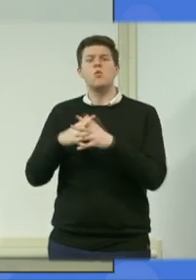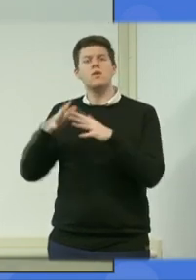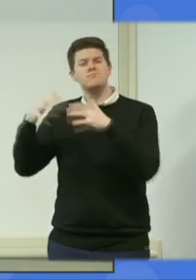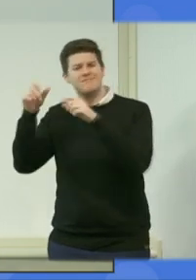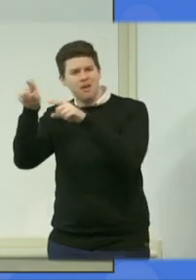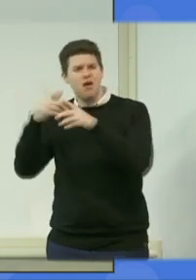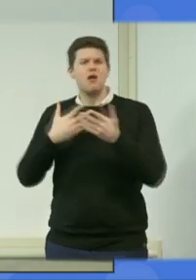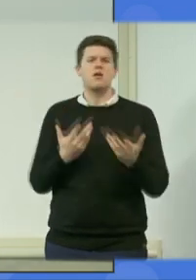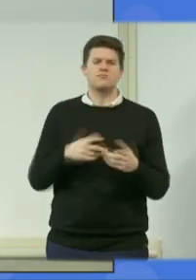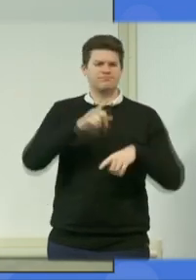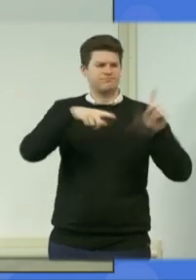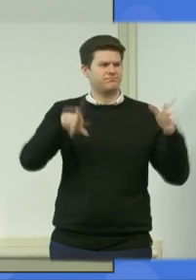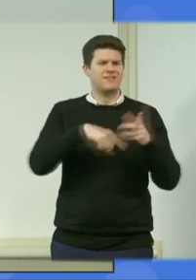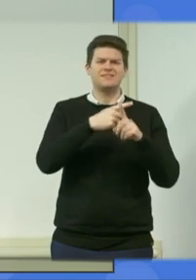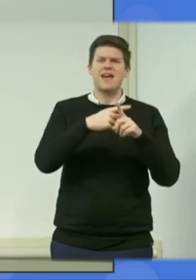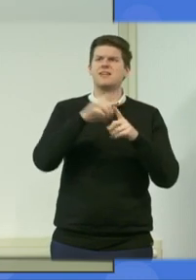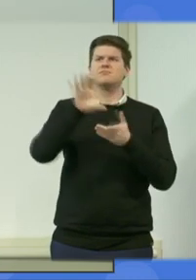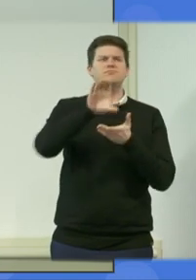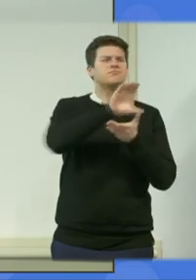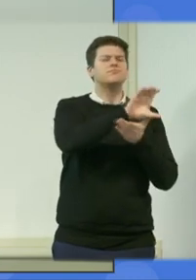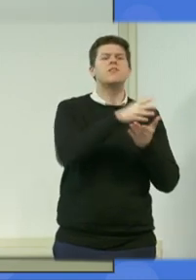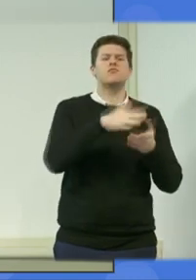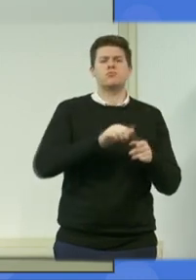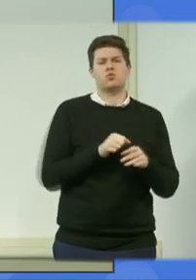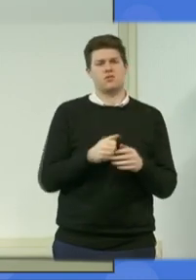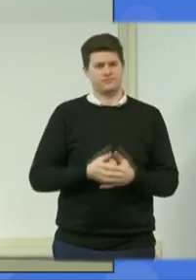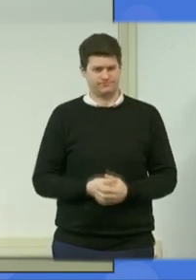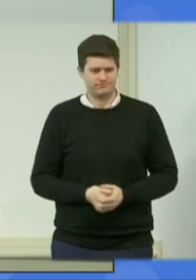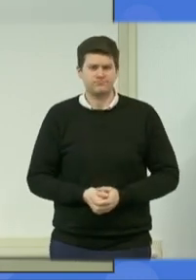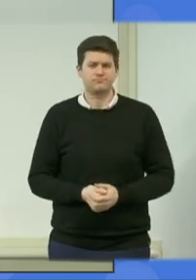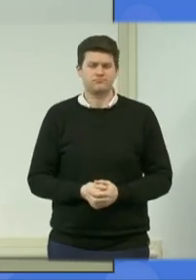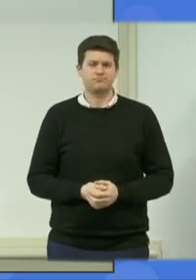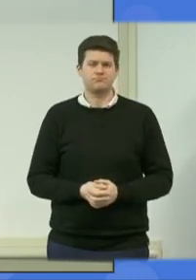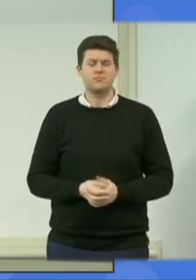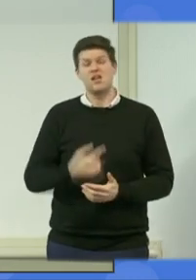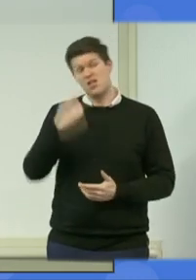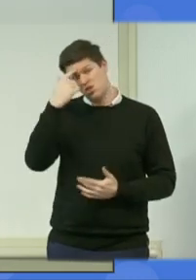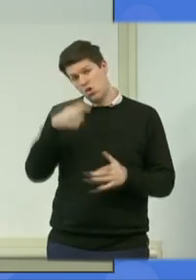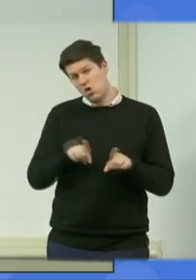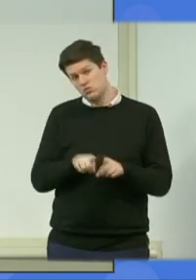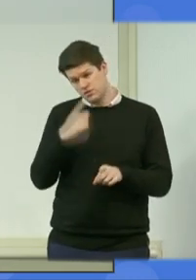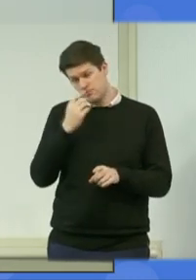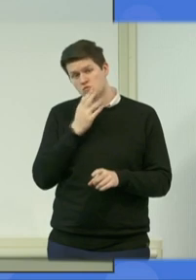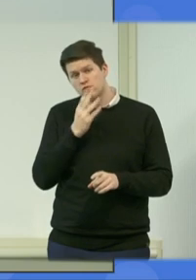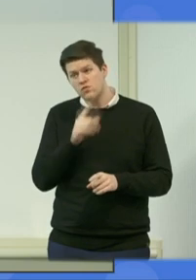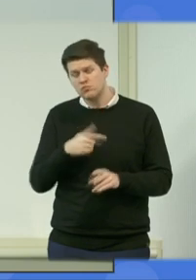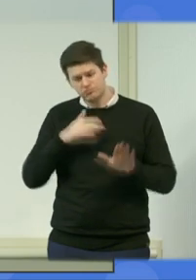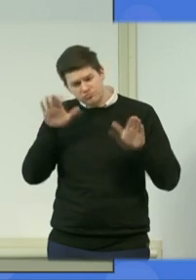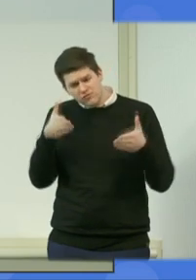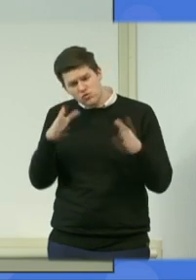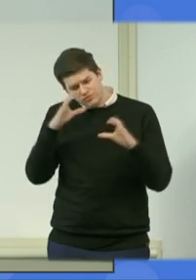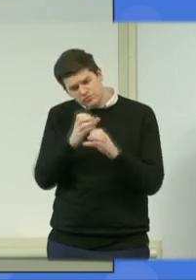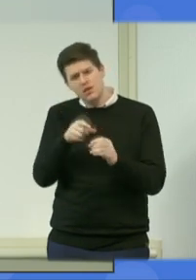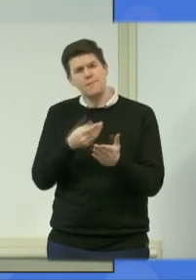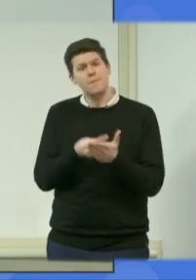are collected in Scotland. But I thought it might also be useful to focus on the money that's actually